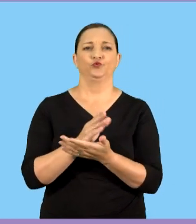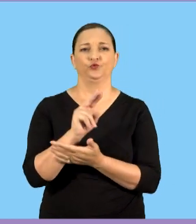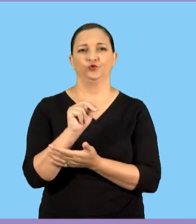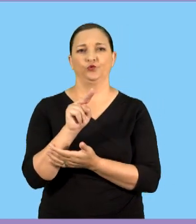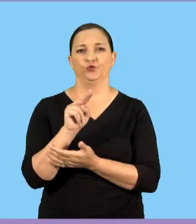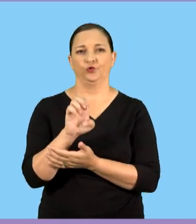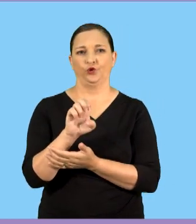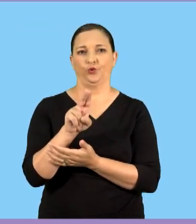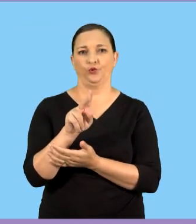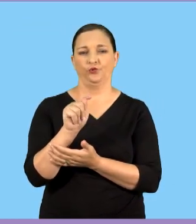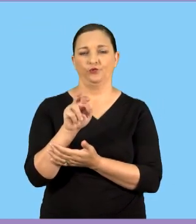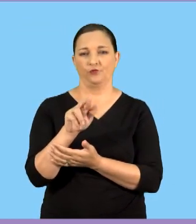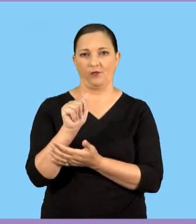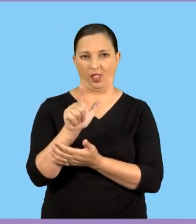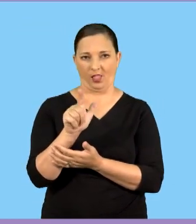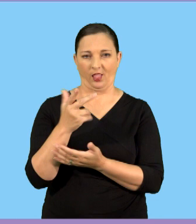the neutral one.